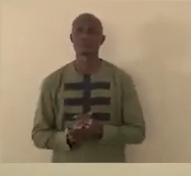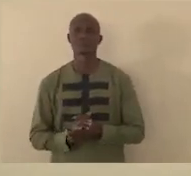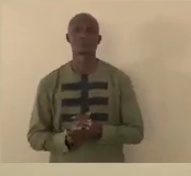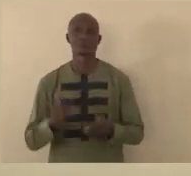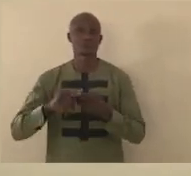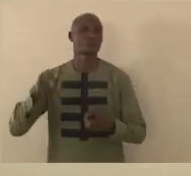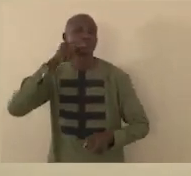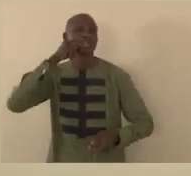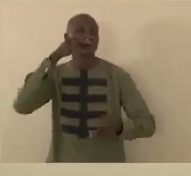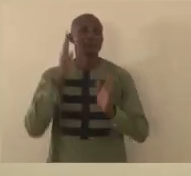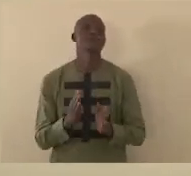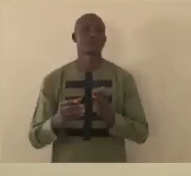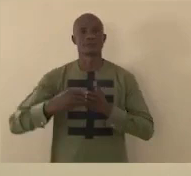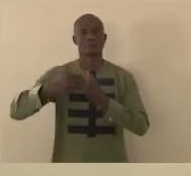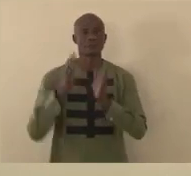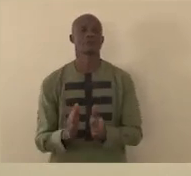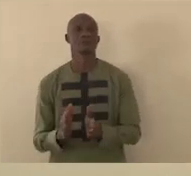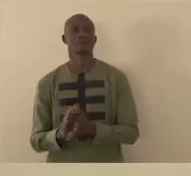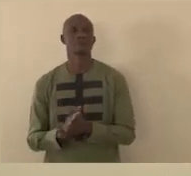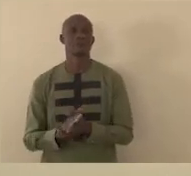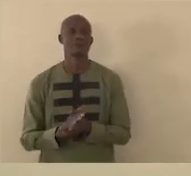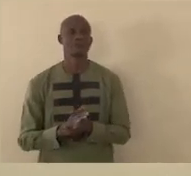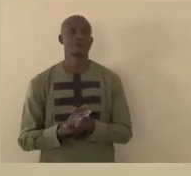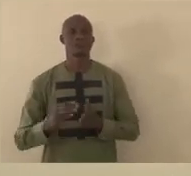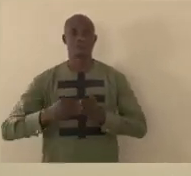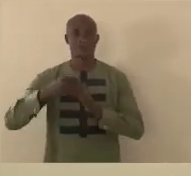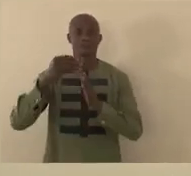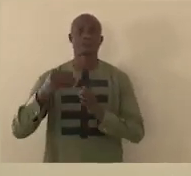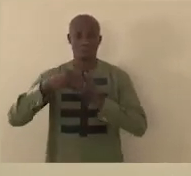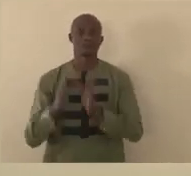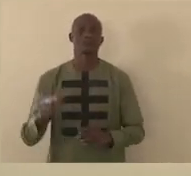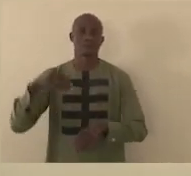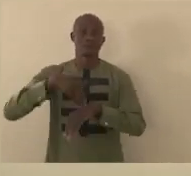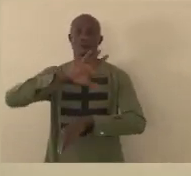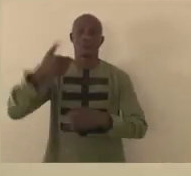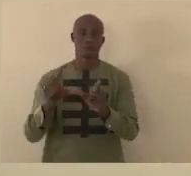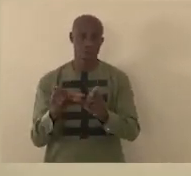To Nigeria leaders. I mean leaders at all levels. Yes.